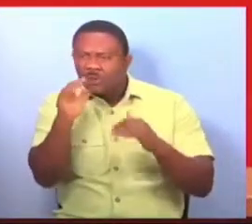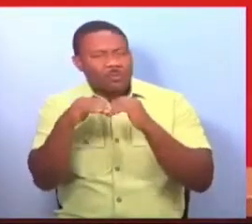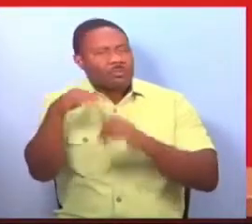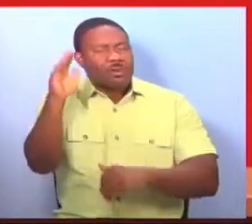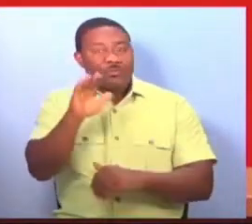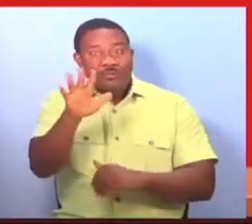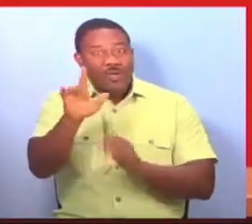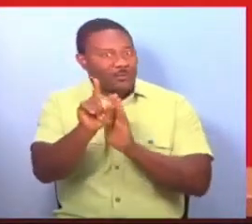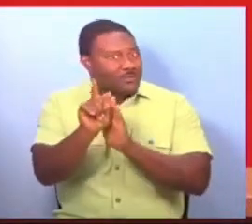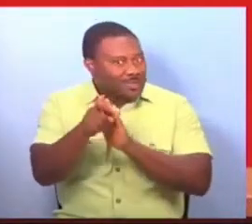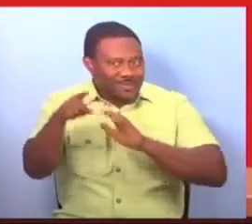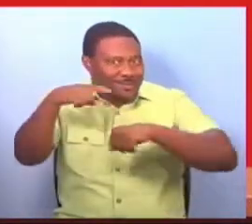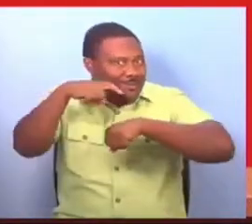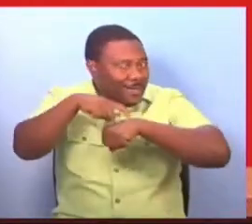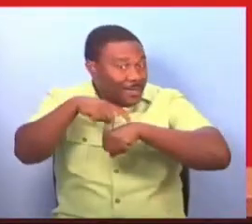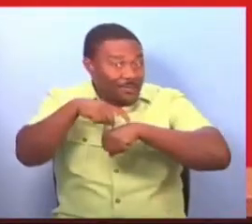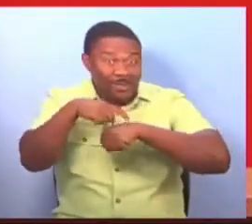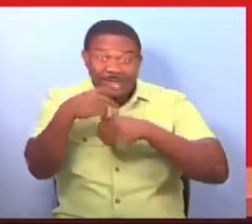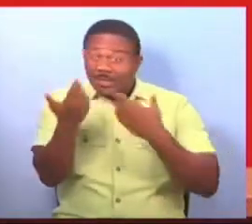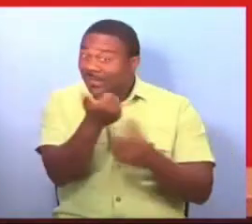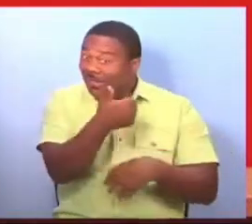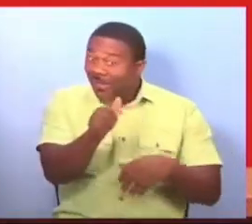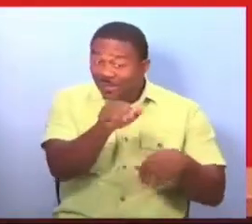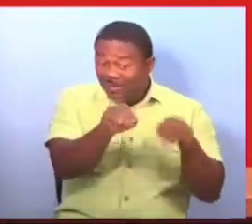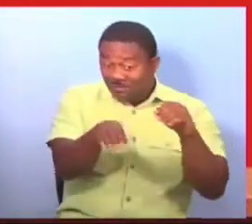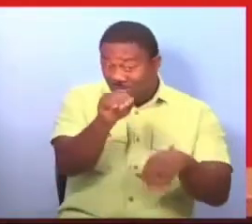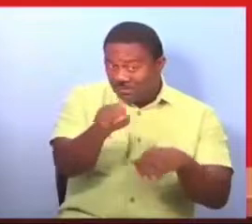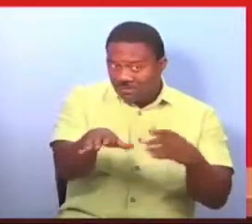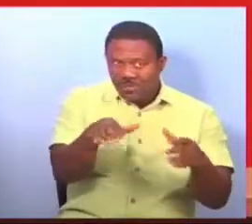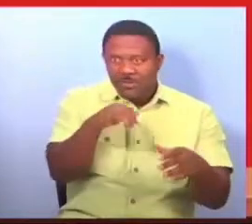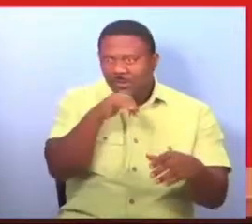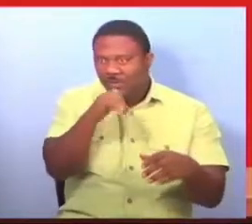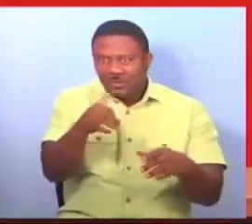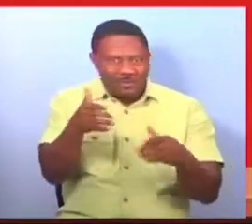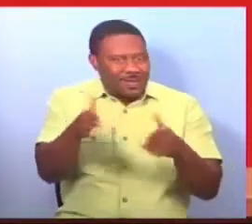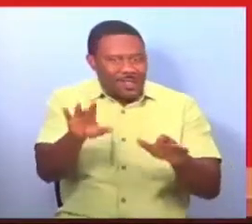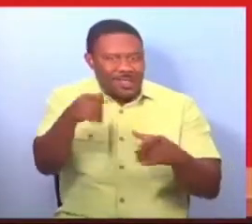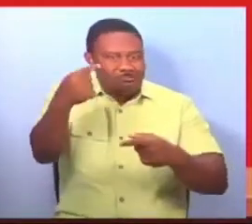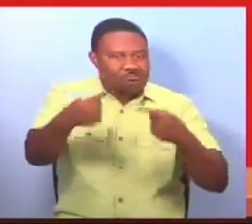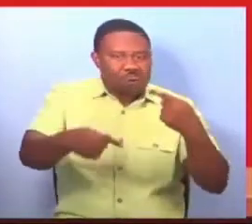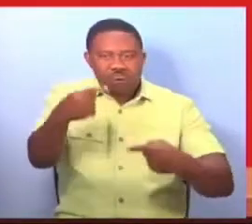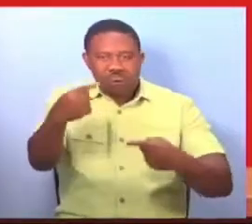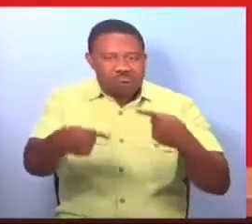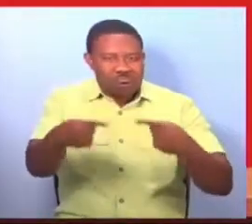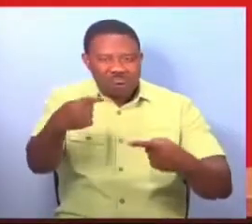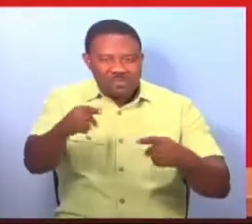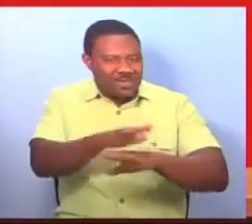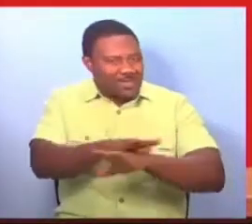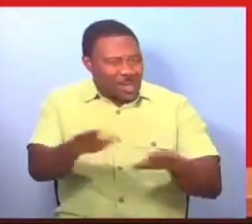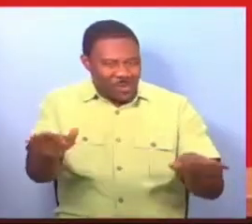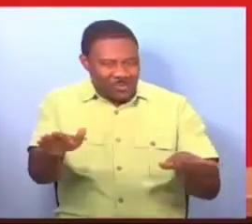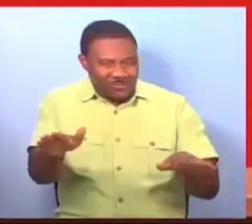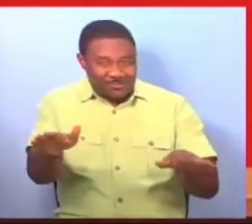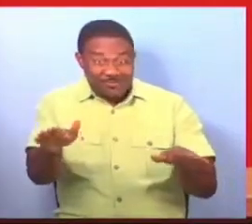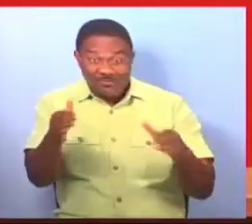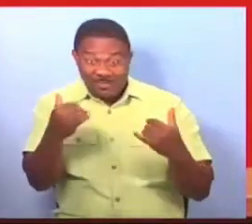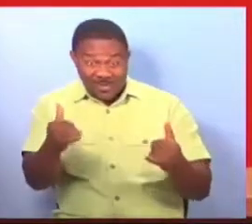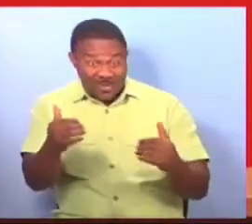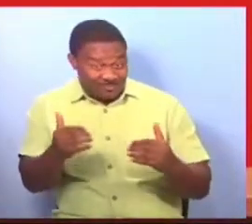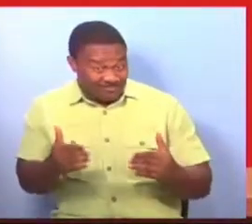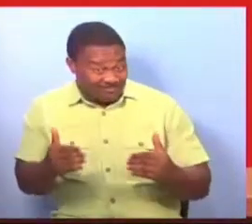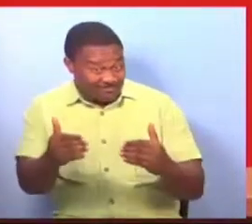minutes, and the comment shall not provoke debate. Honorable members, you may now